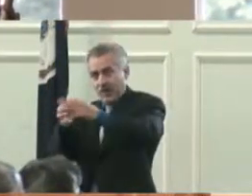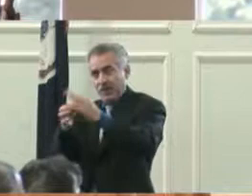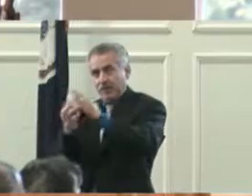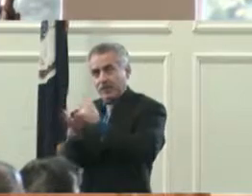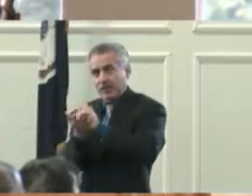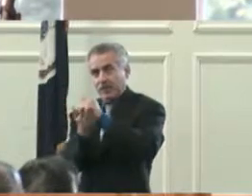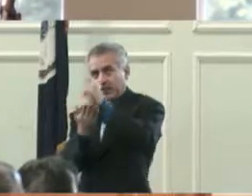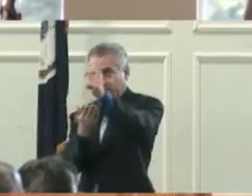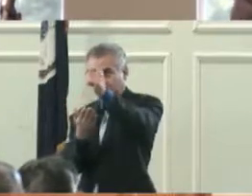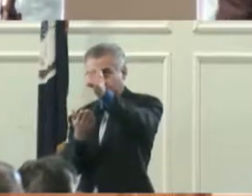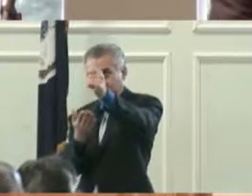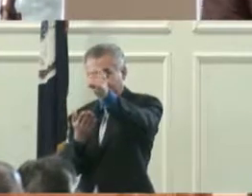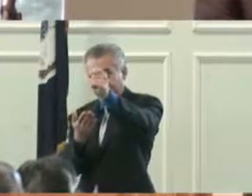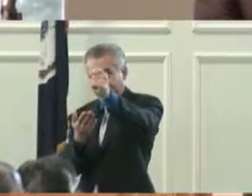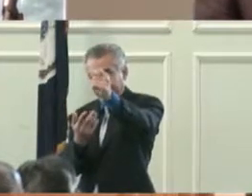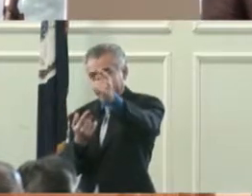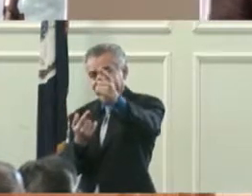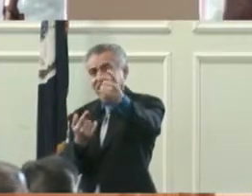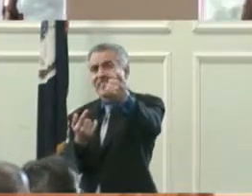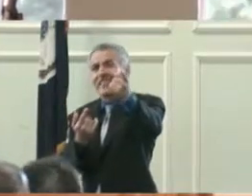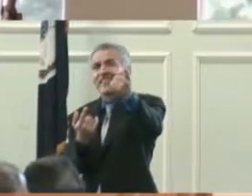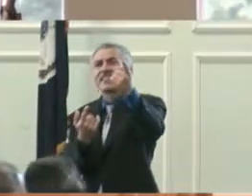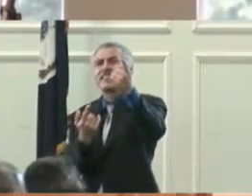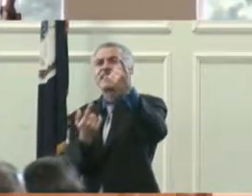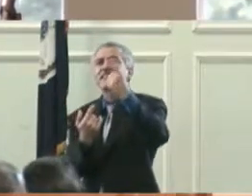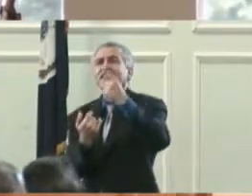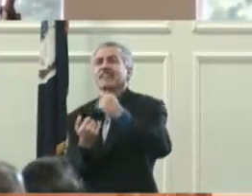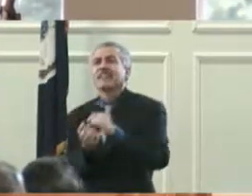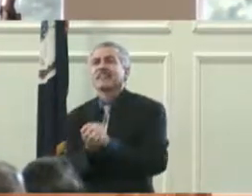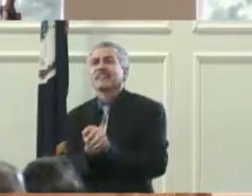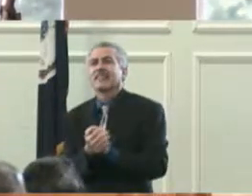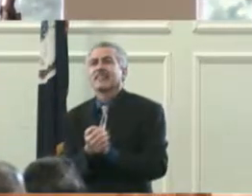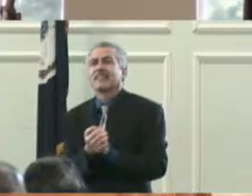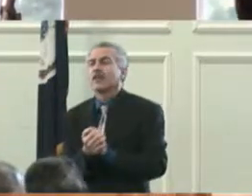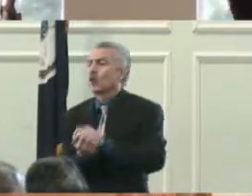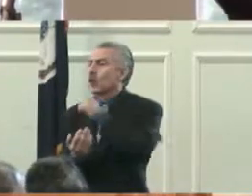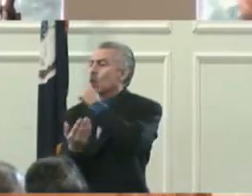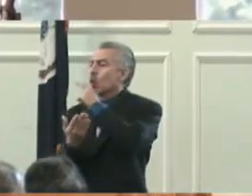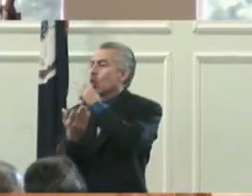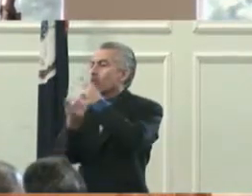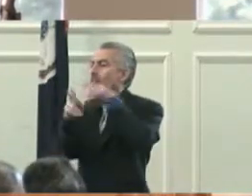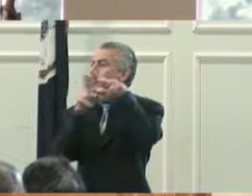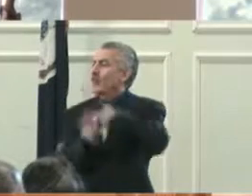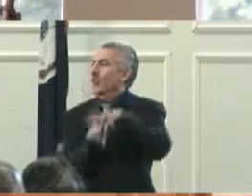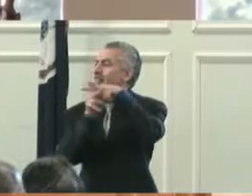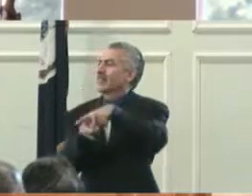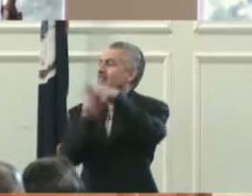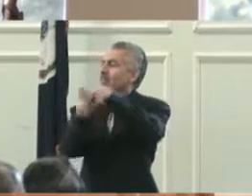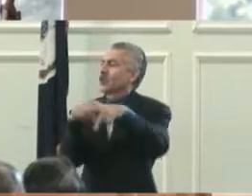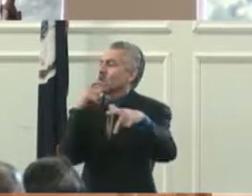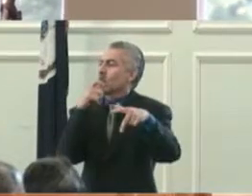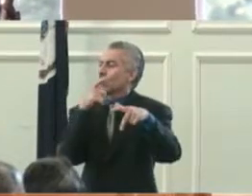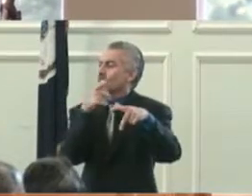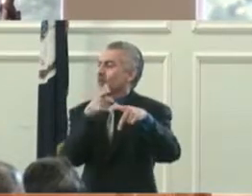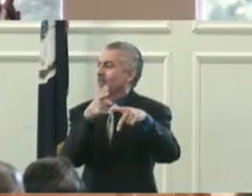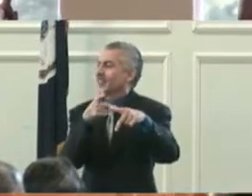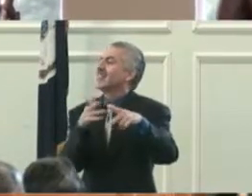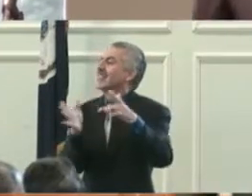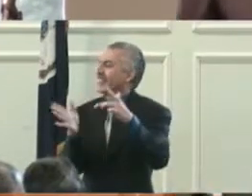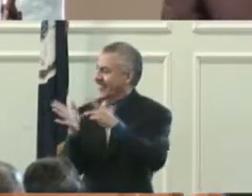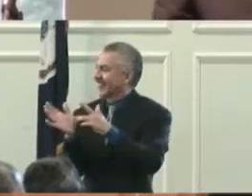and in righteousness he judges and makes war. So the question is, who is this rider? Well, we shall